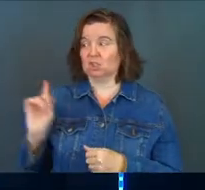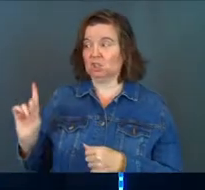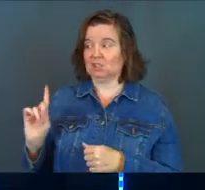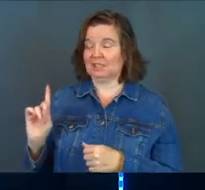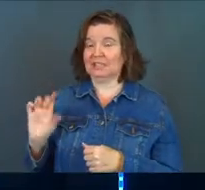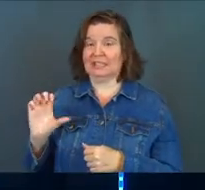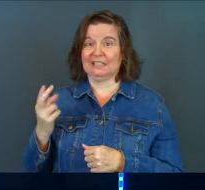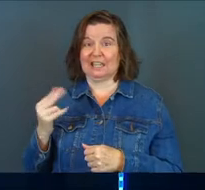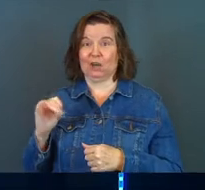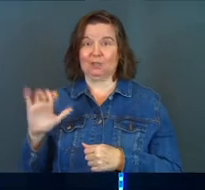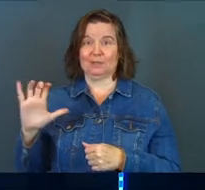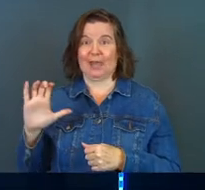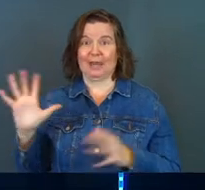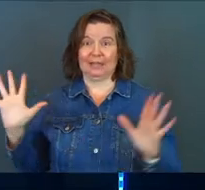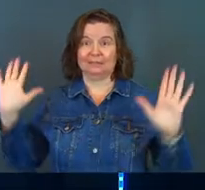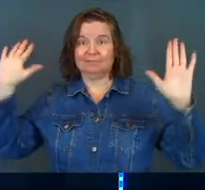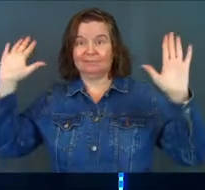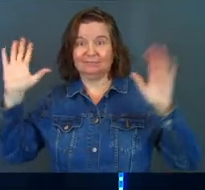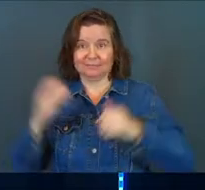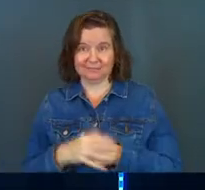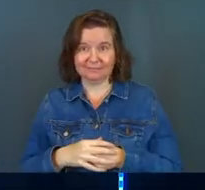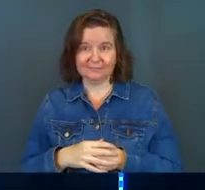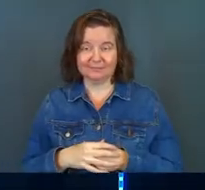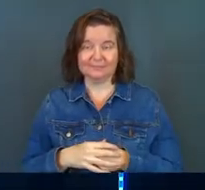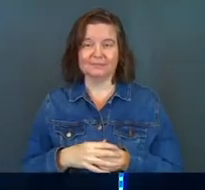She's charismatic.